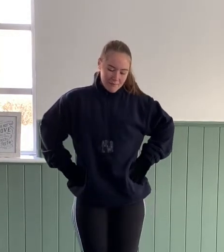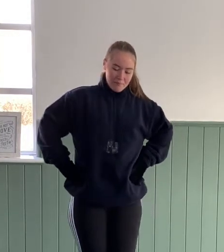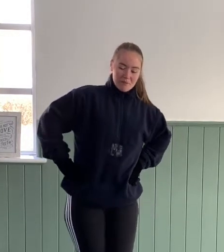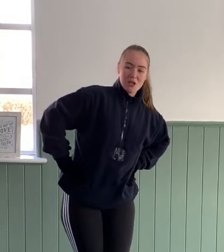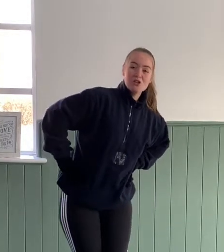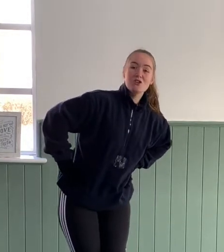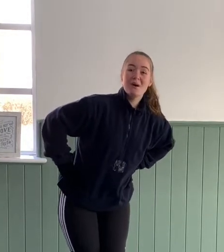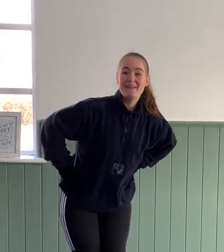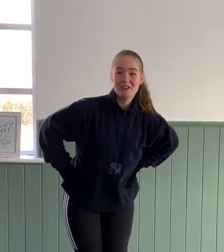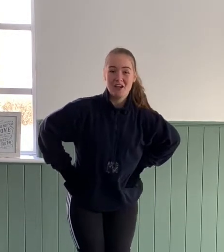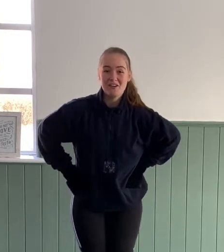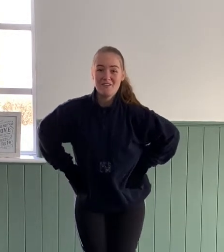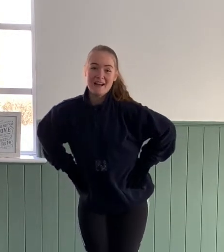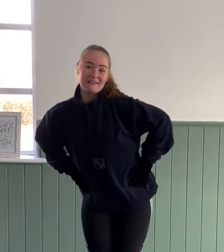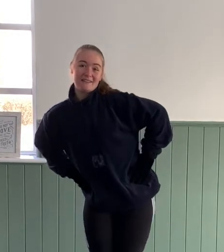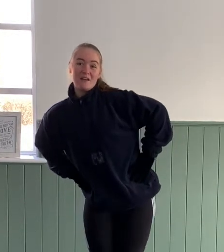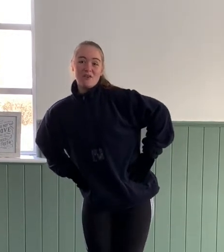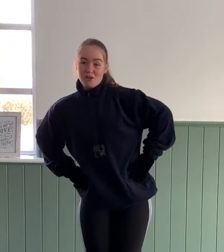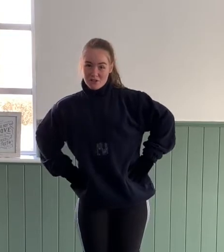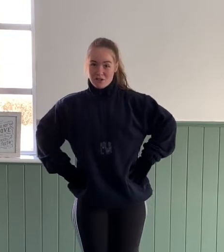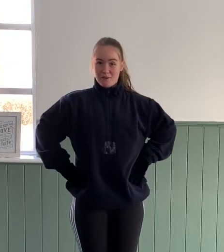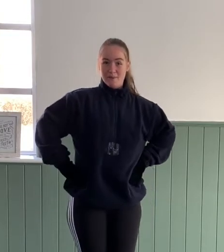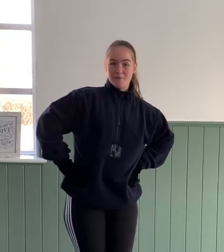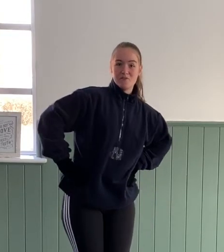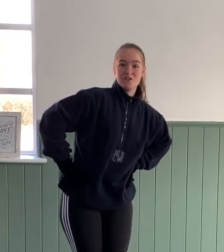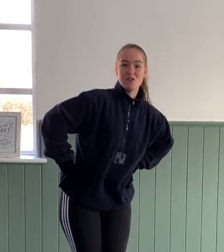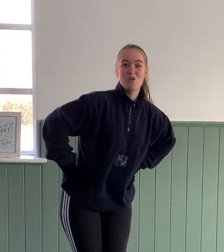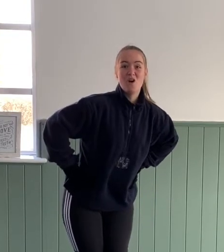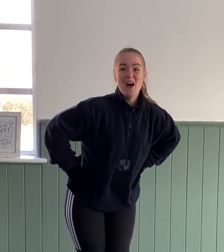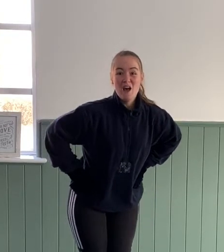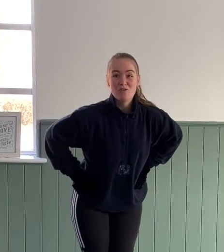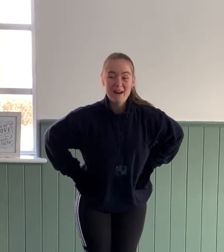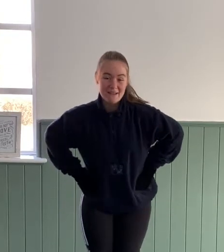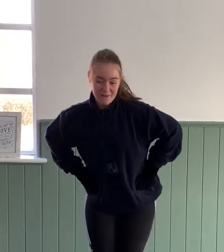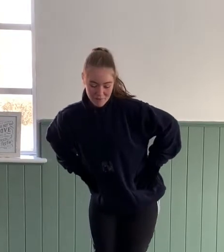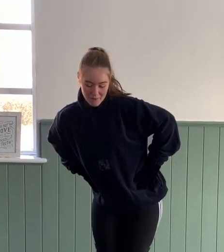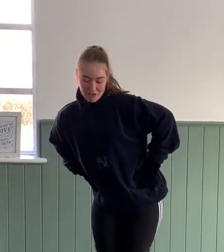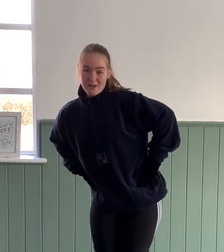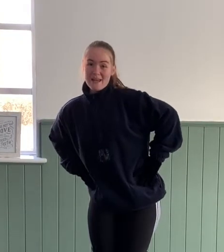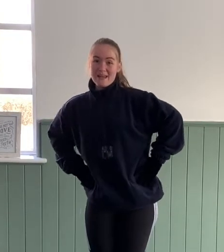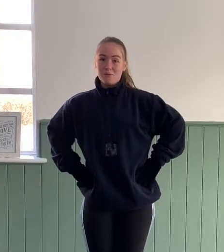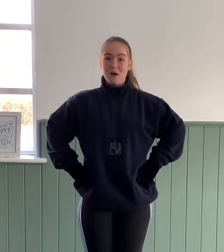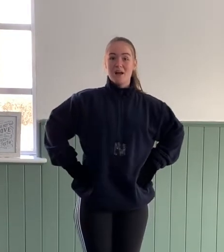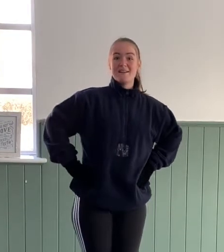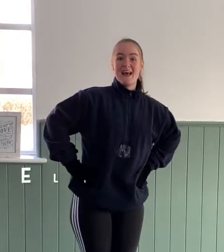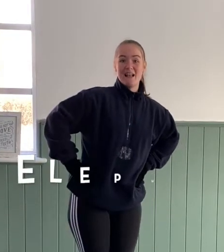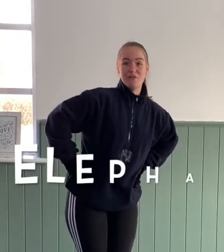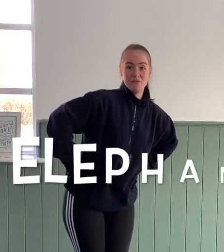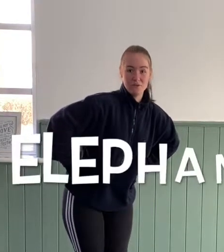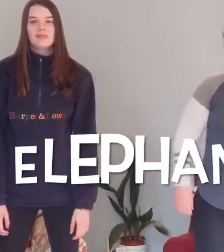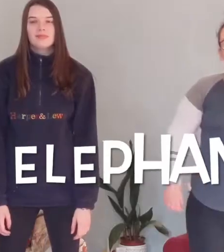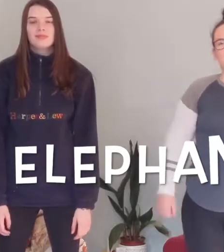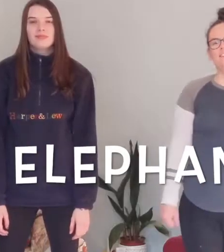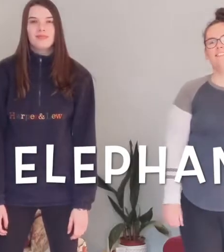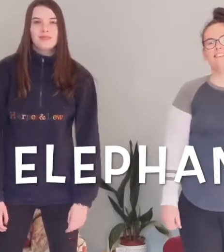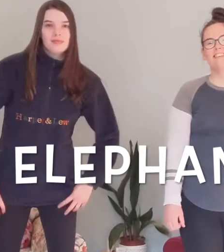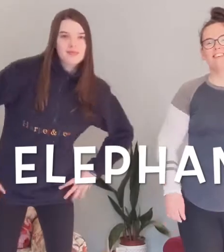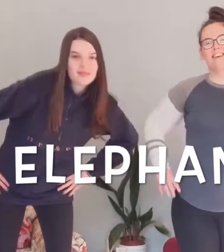this. You have a go and see if you can do it, so that you're ready for when you hear the word elephant.